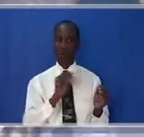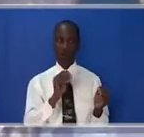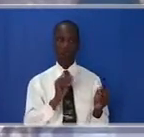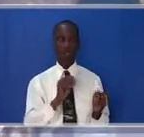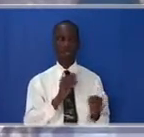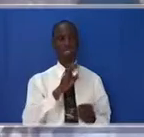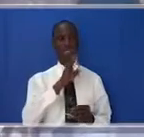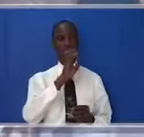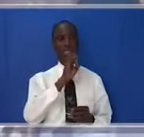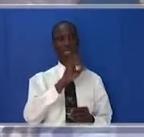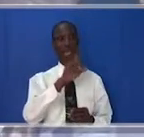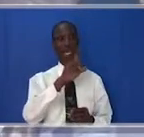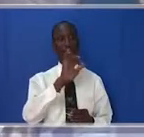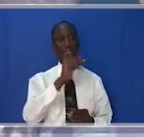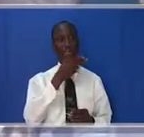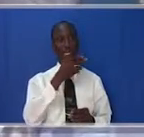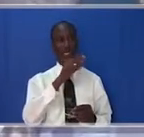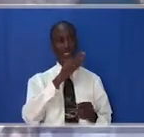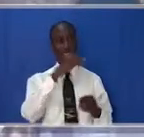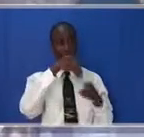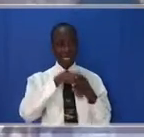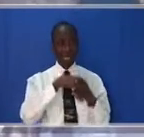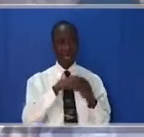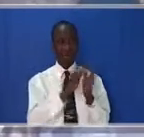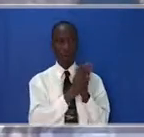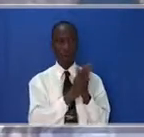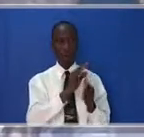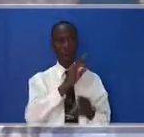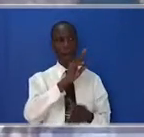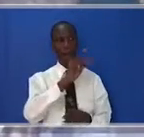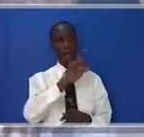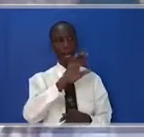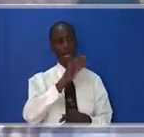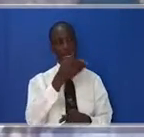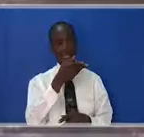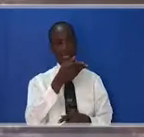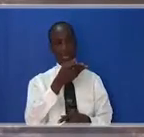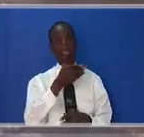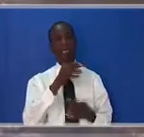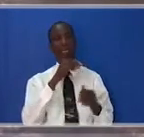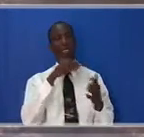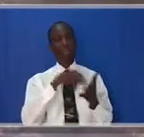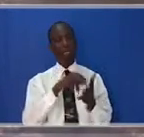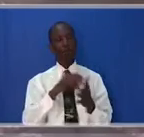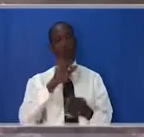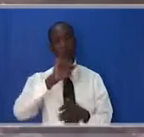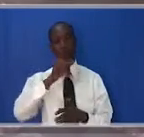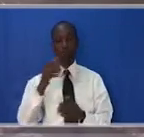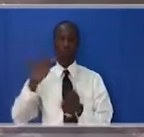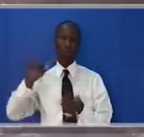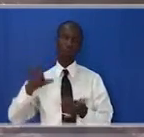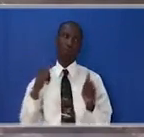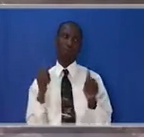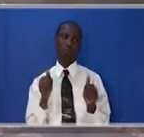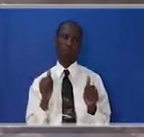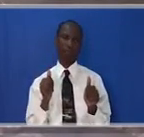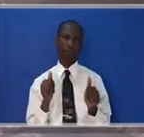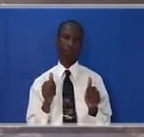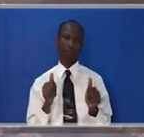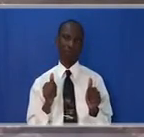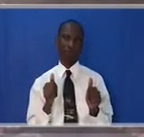can say Odifu Elijah. Yes, we no muhu say now can suffer John the Baptist. In the John